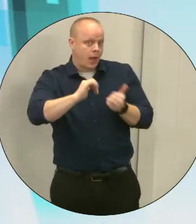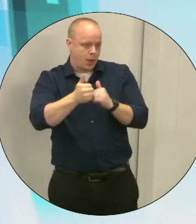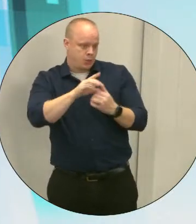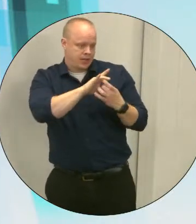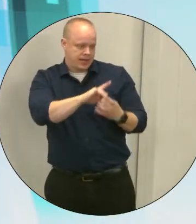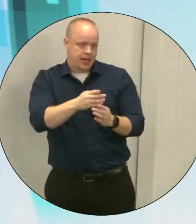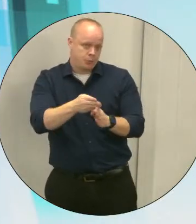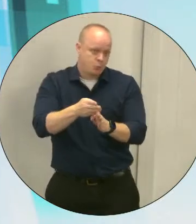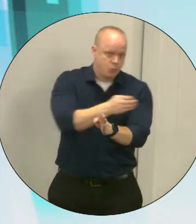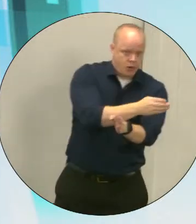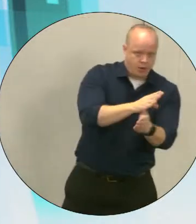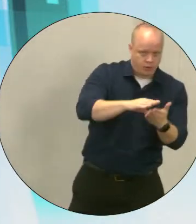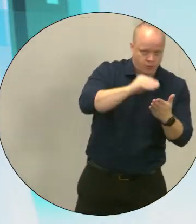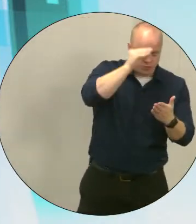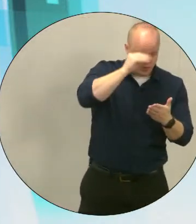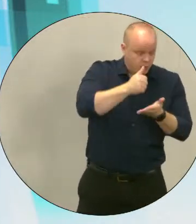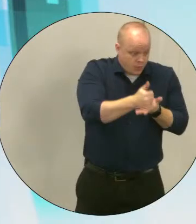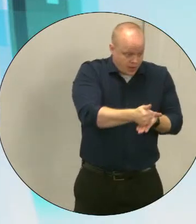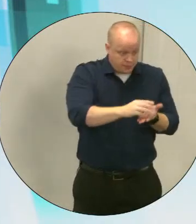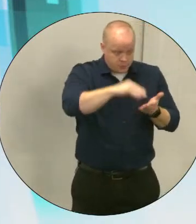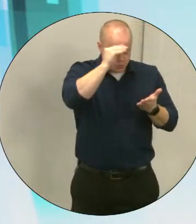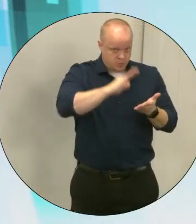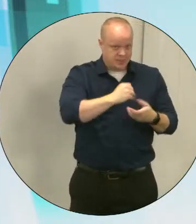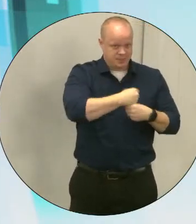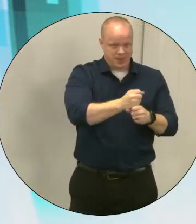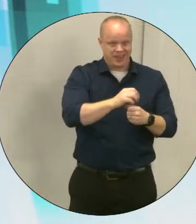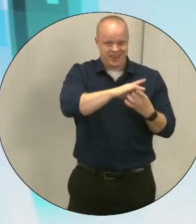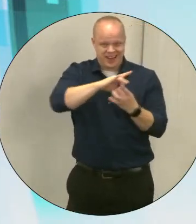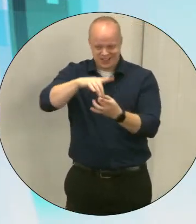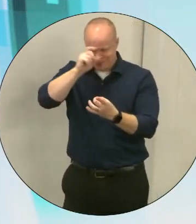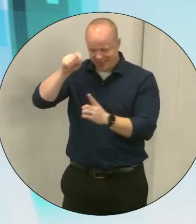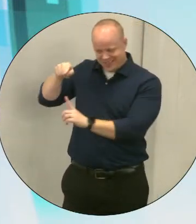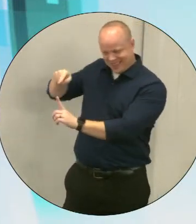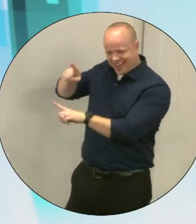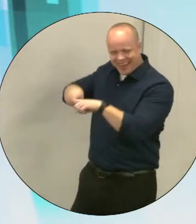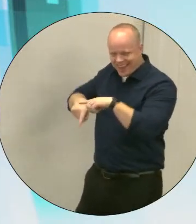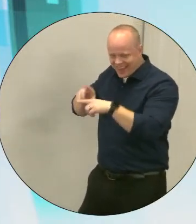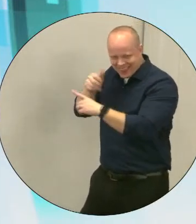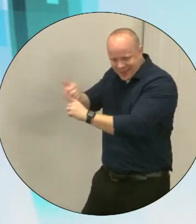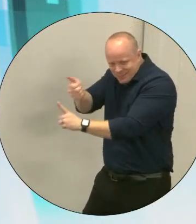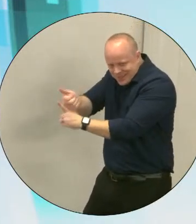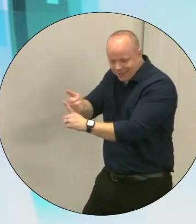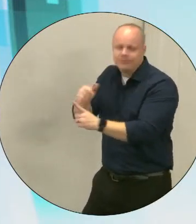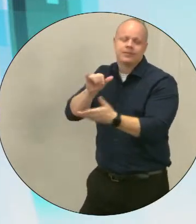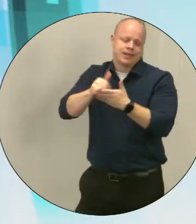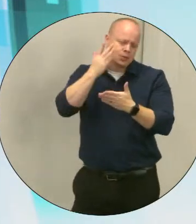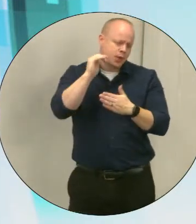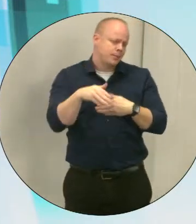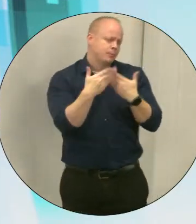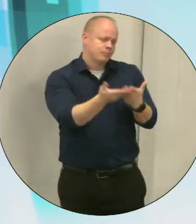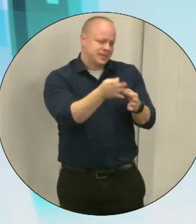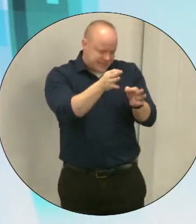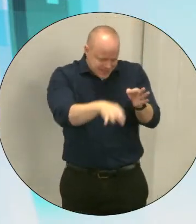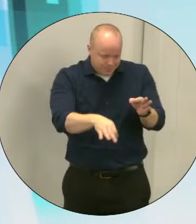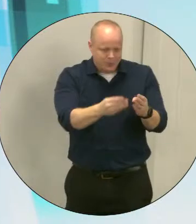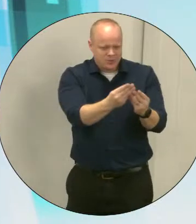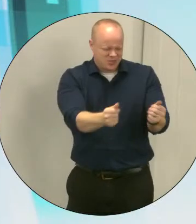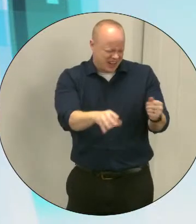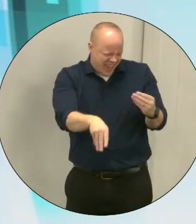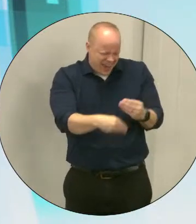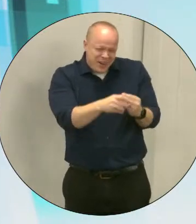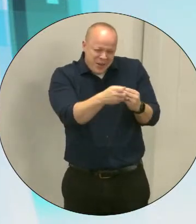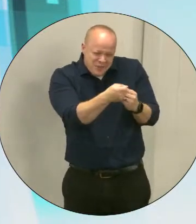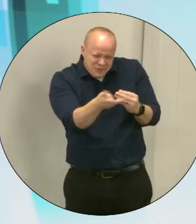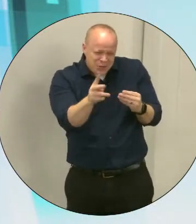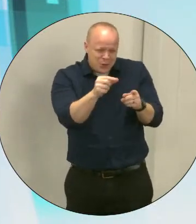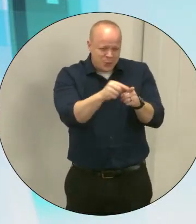have students make connections because they cannot even do that themselves. This is why I'm proposing a simple solution of adding just a few words to